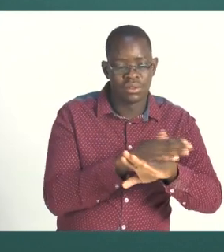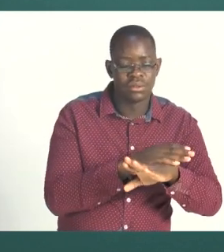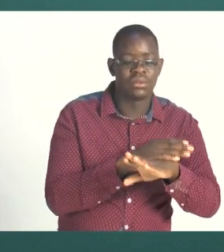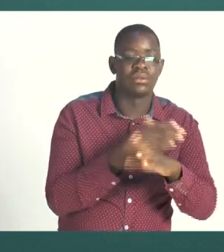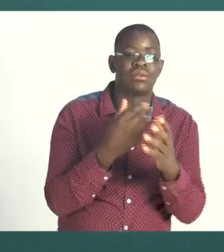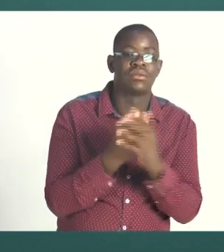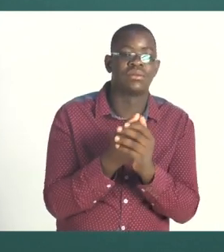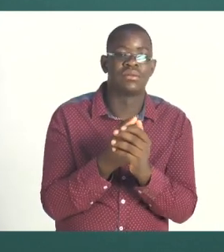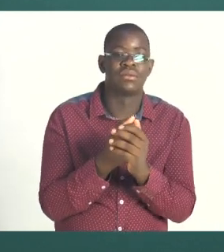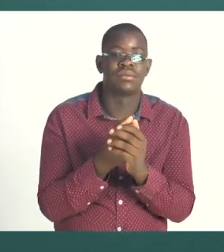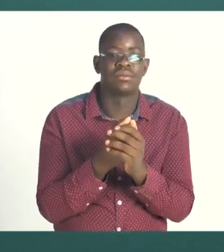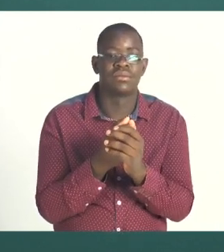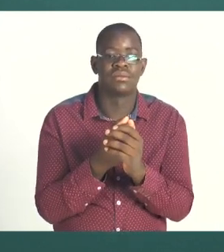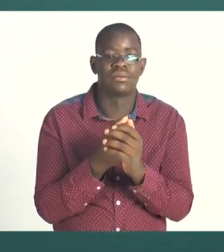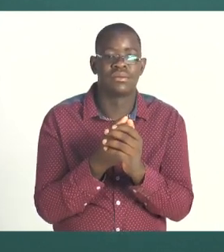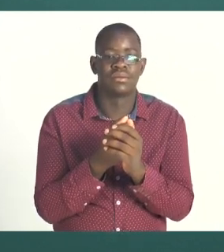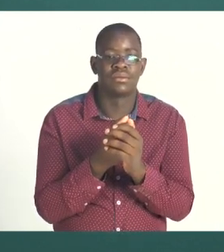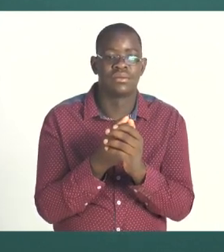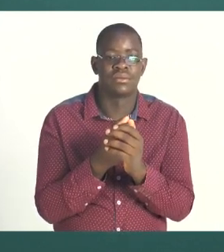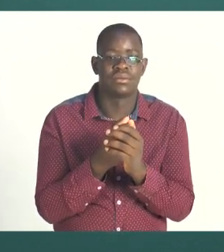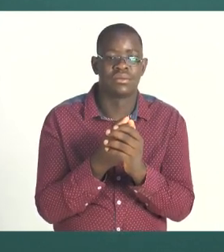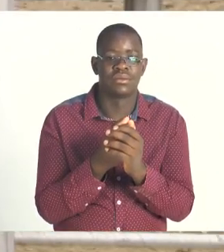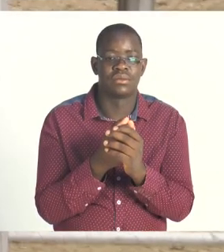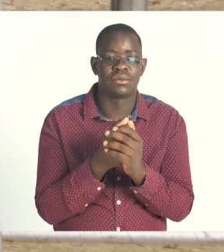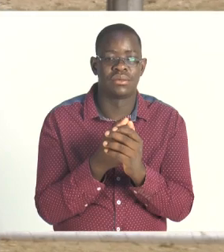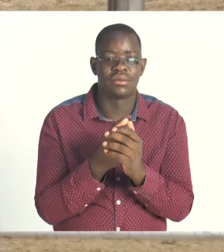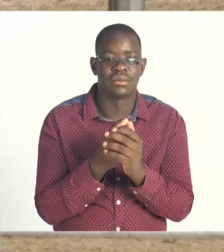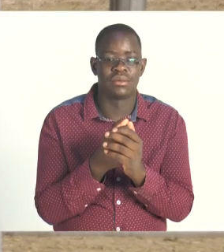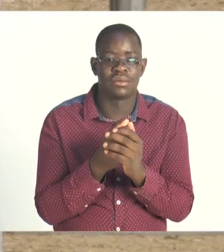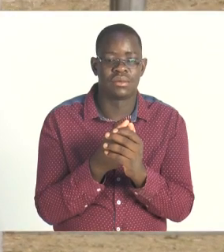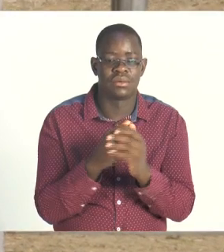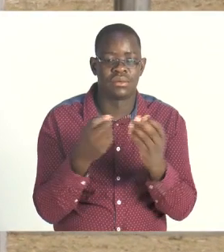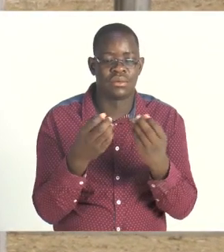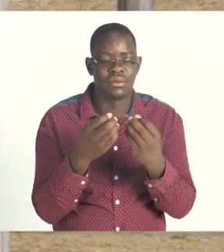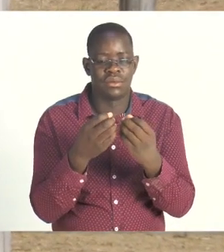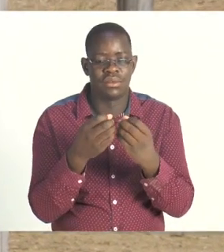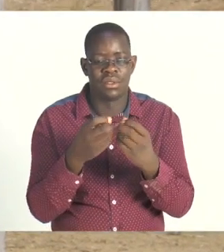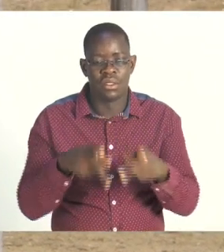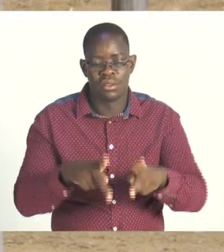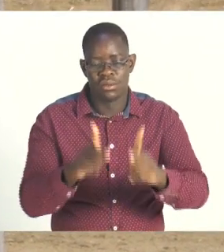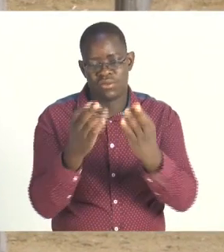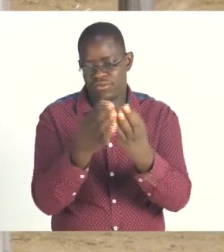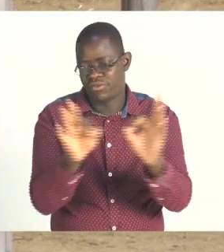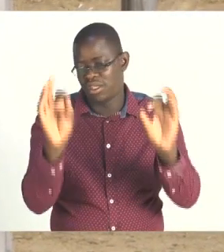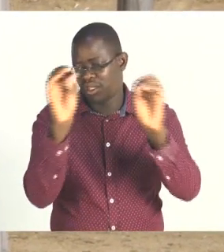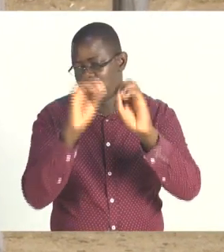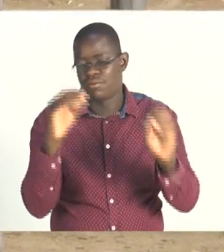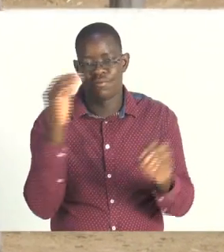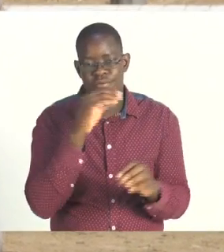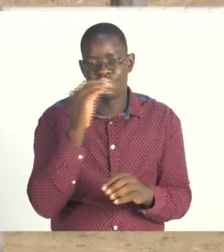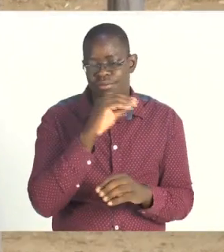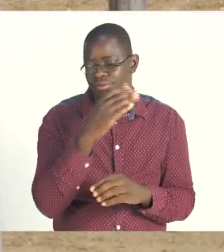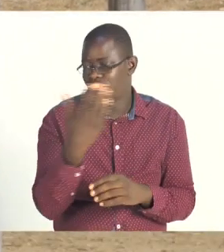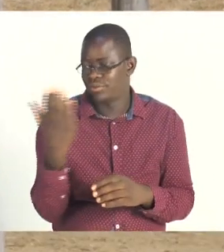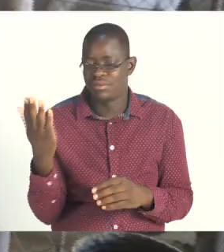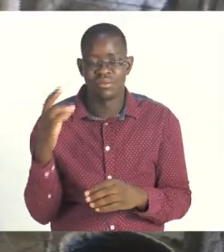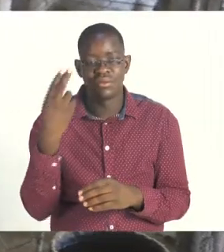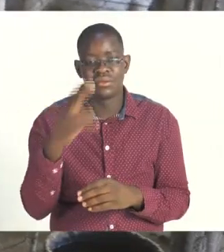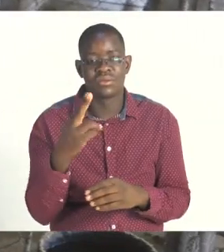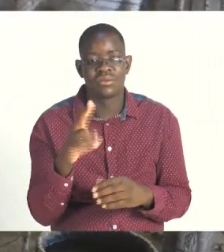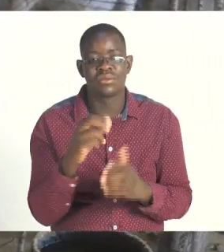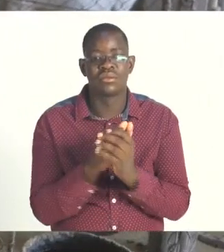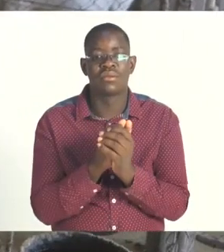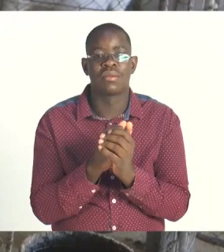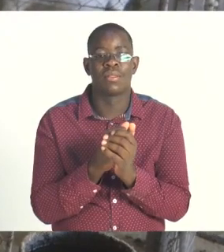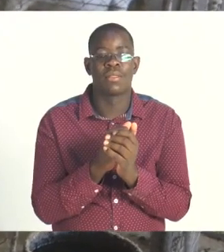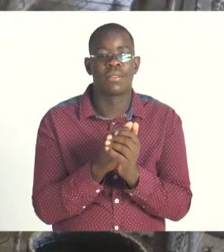intensive grazing management system here, this just means that we do not allow them to graze freely anywhere they like, as would have been